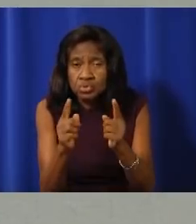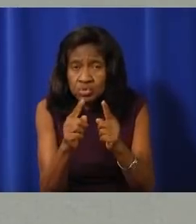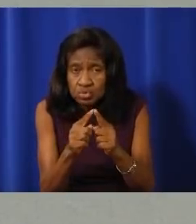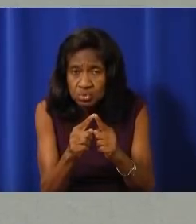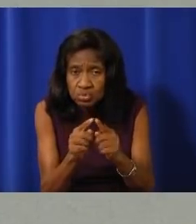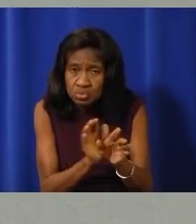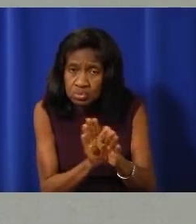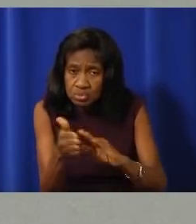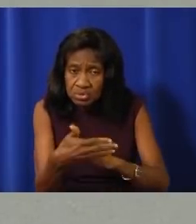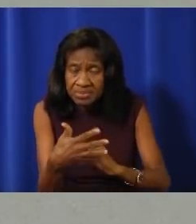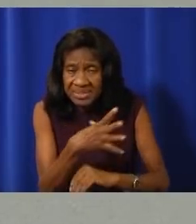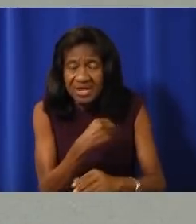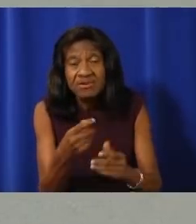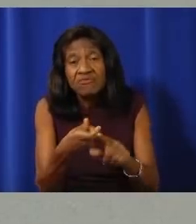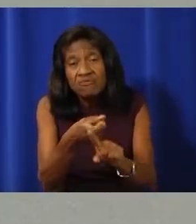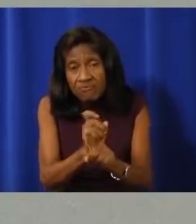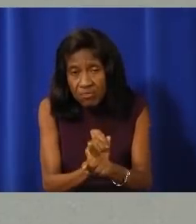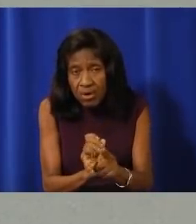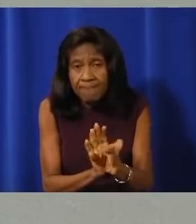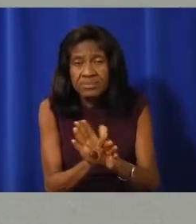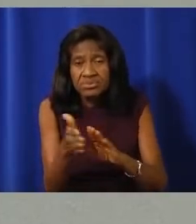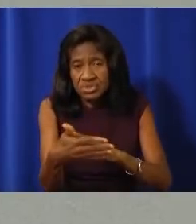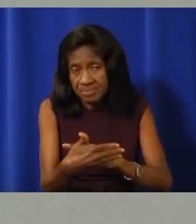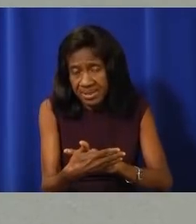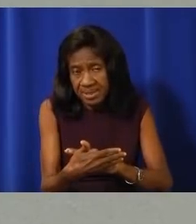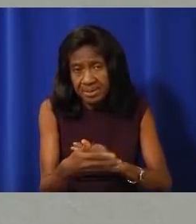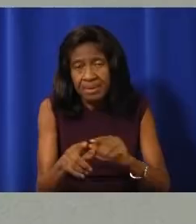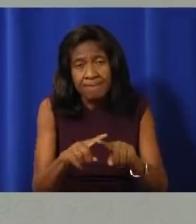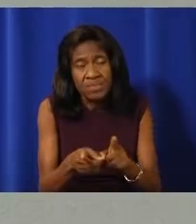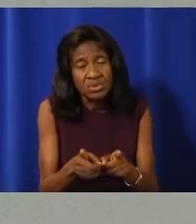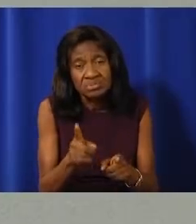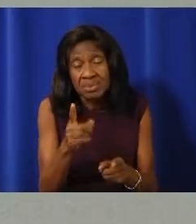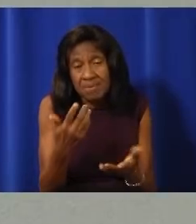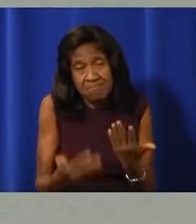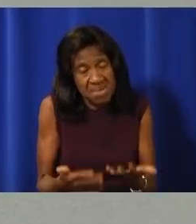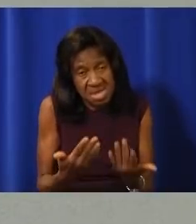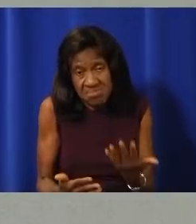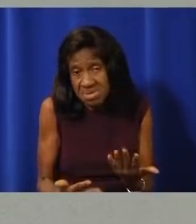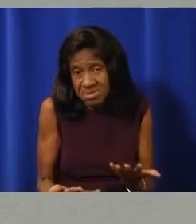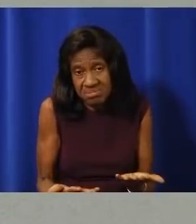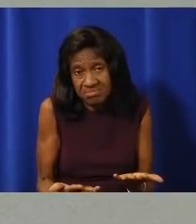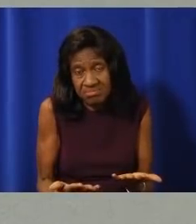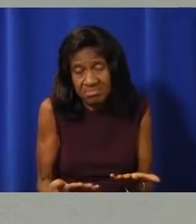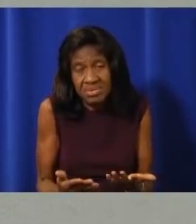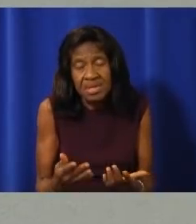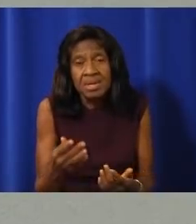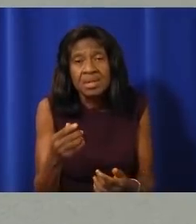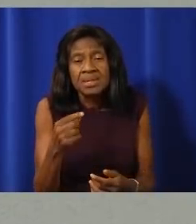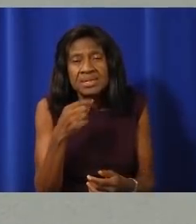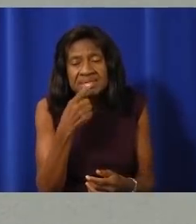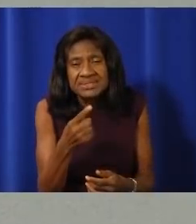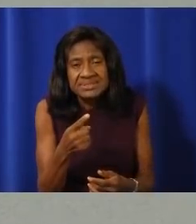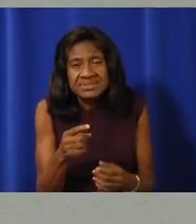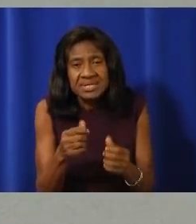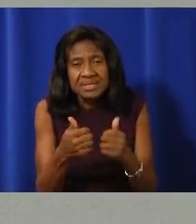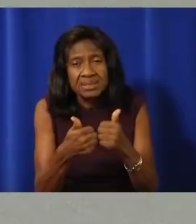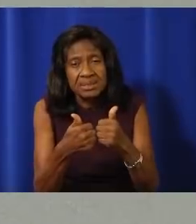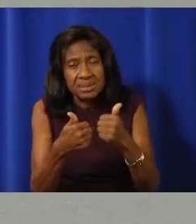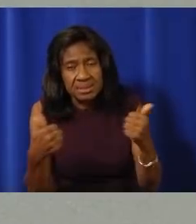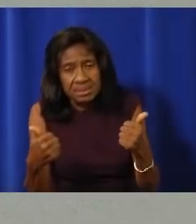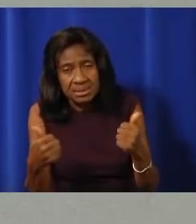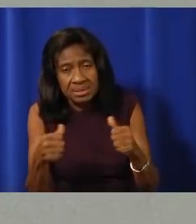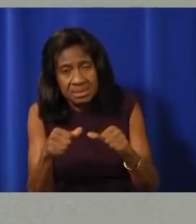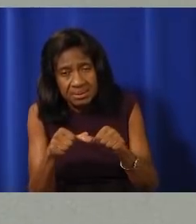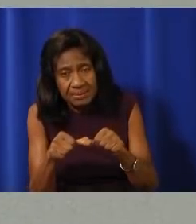is a source of this breach, but it is one possibility. But notwithstanding all of that, quarantine should